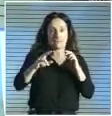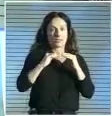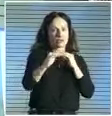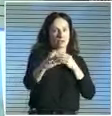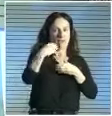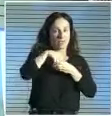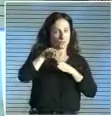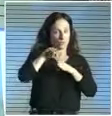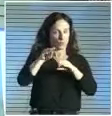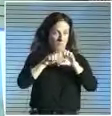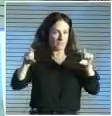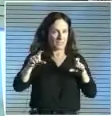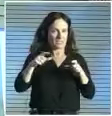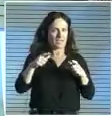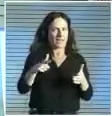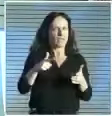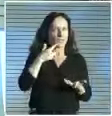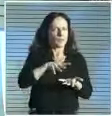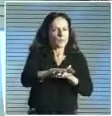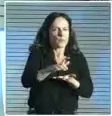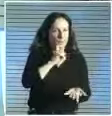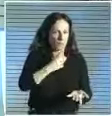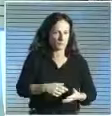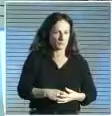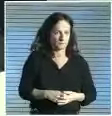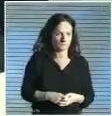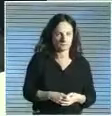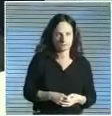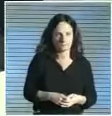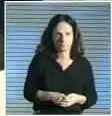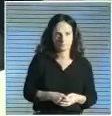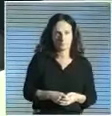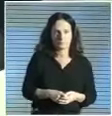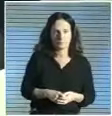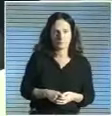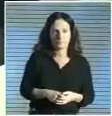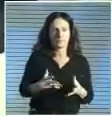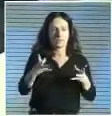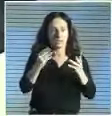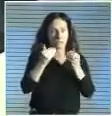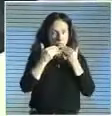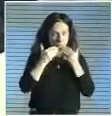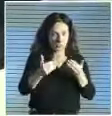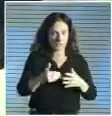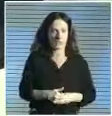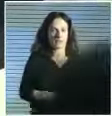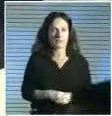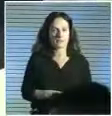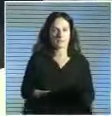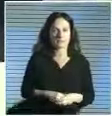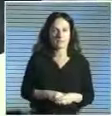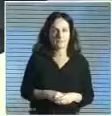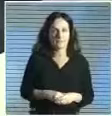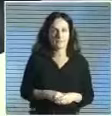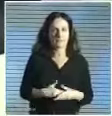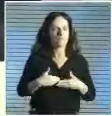the organization and to the Consejo of Mallorca for having me today. I will try to do in English and preserve the freshness of